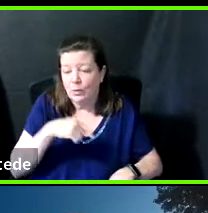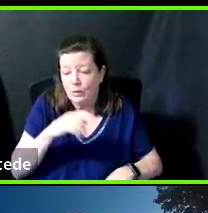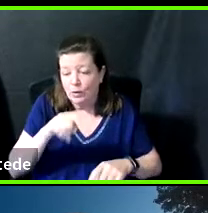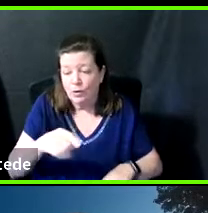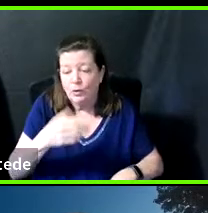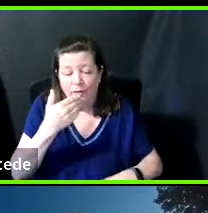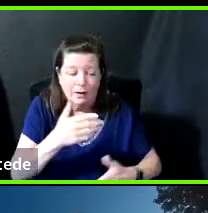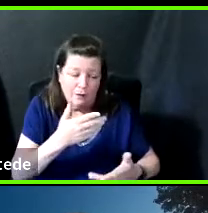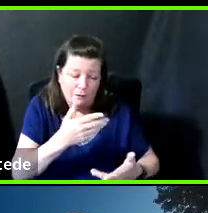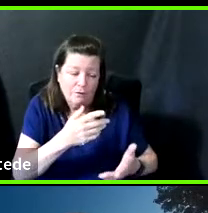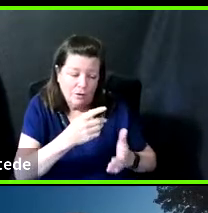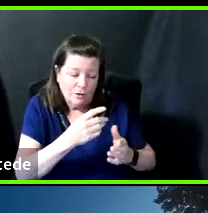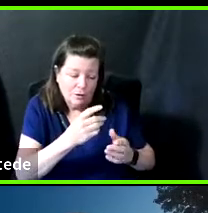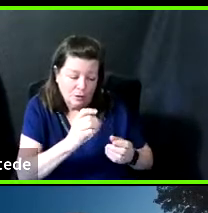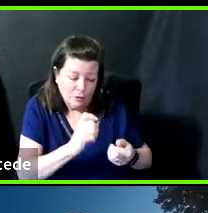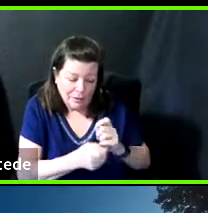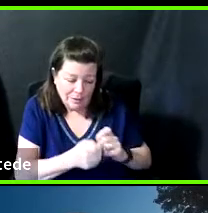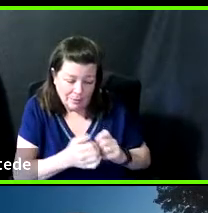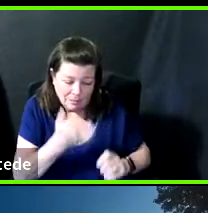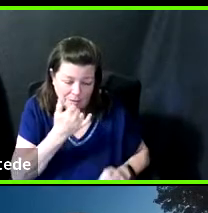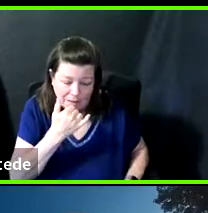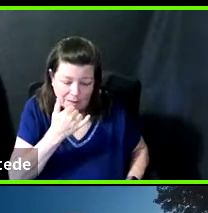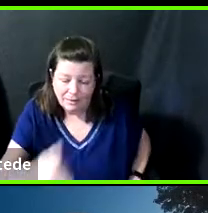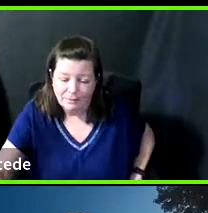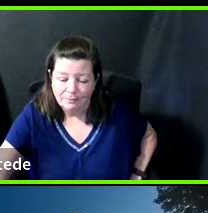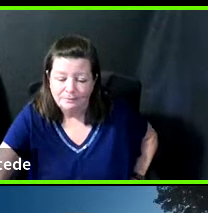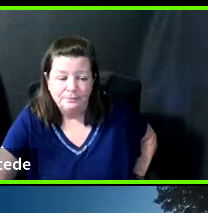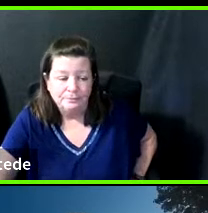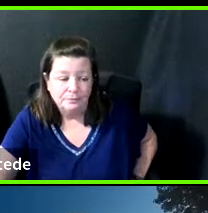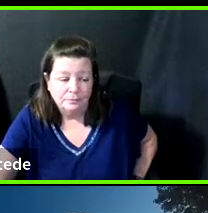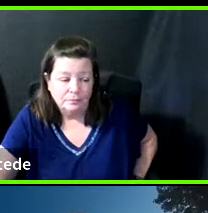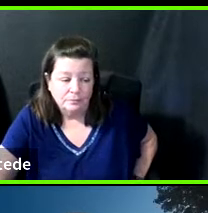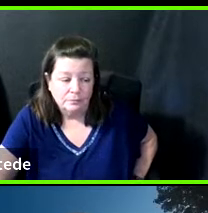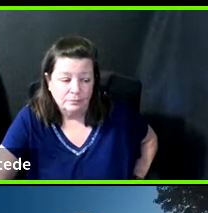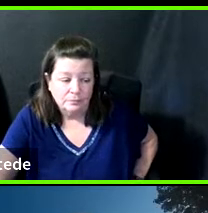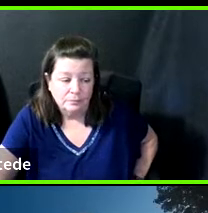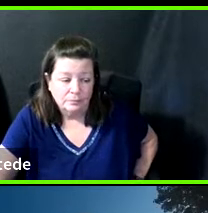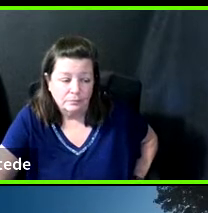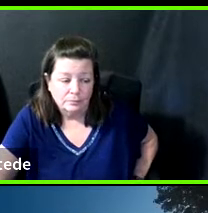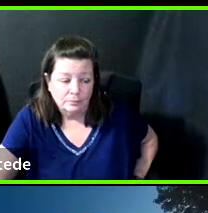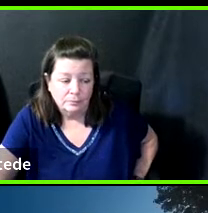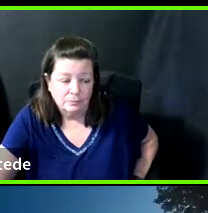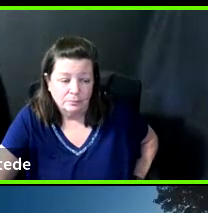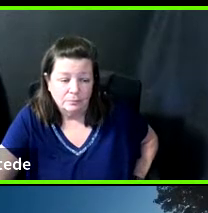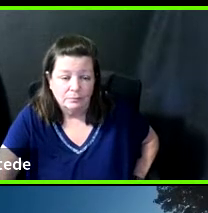correction. Looks like Jana has her hand up.